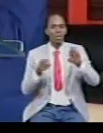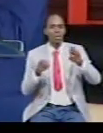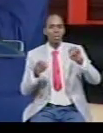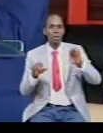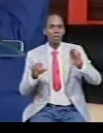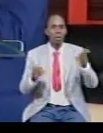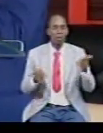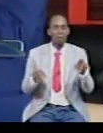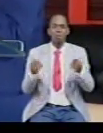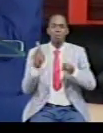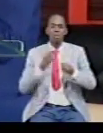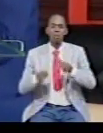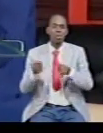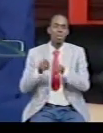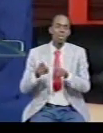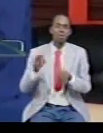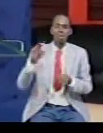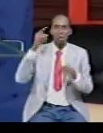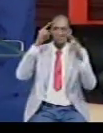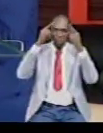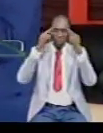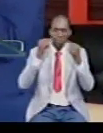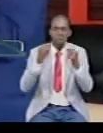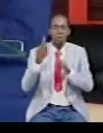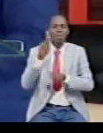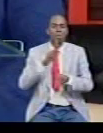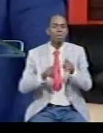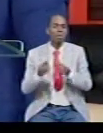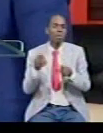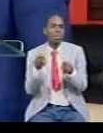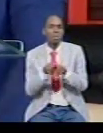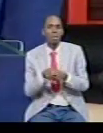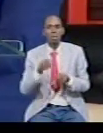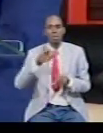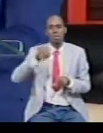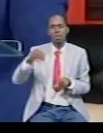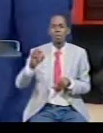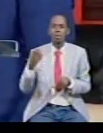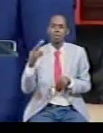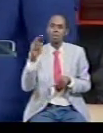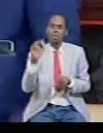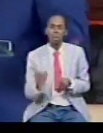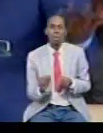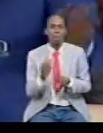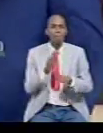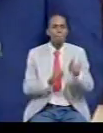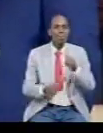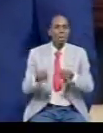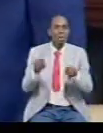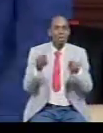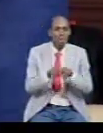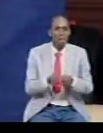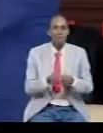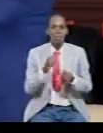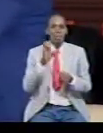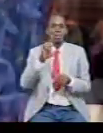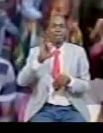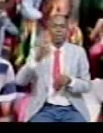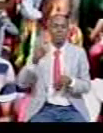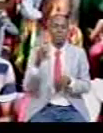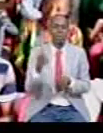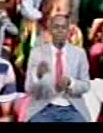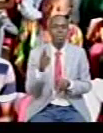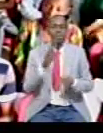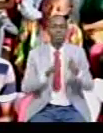gone before us like Moses, those who have gone before us like Joshua, those who have gone before us like Elijah, those who have